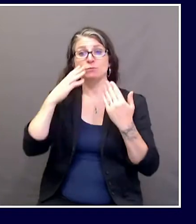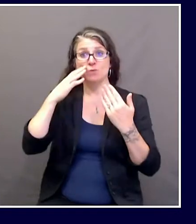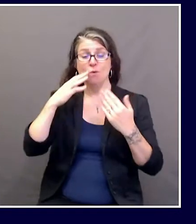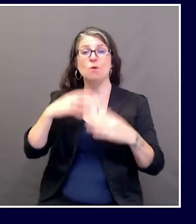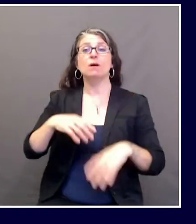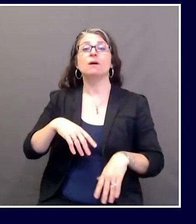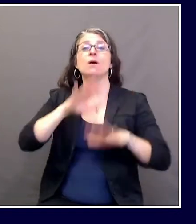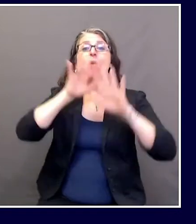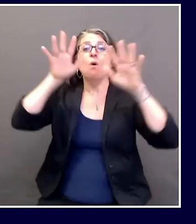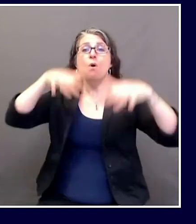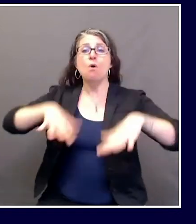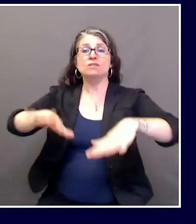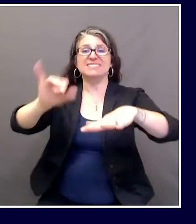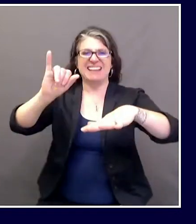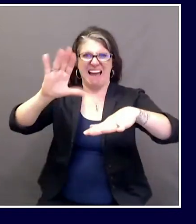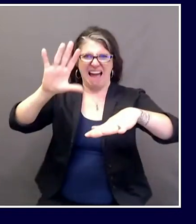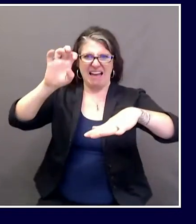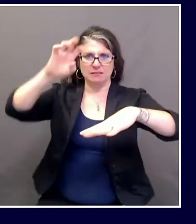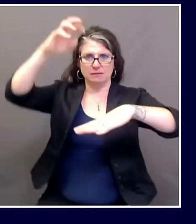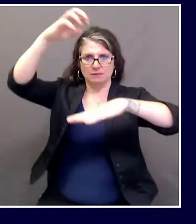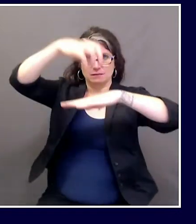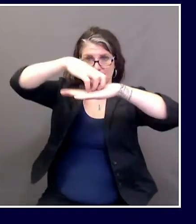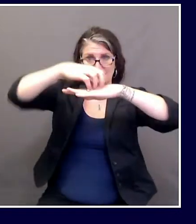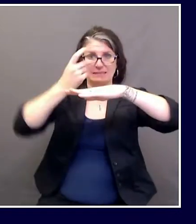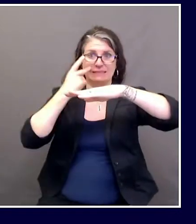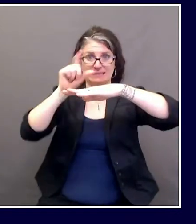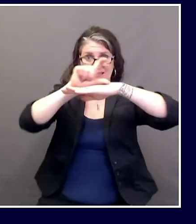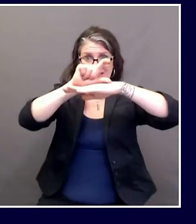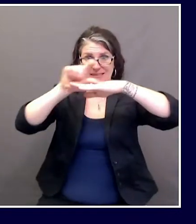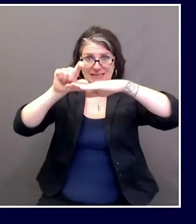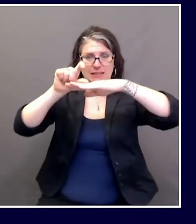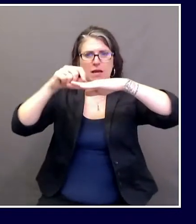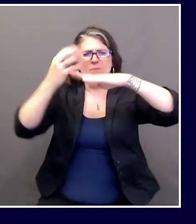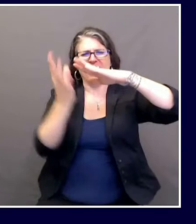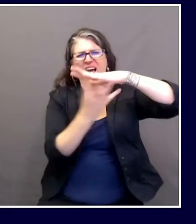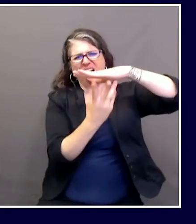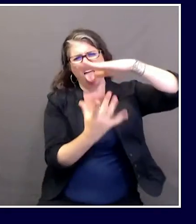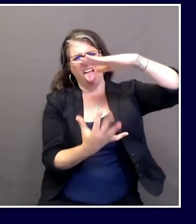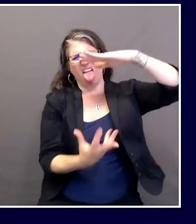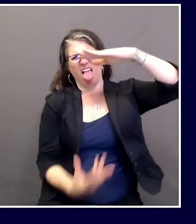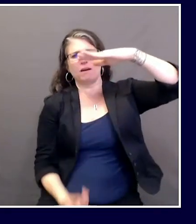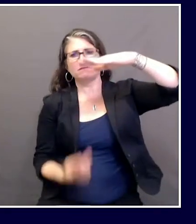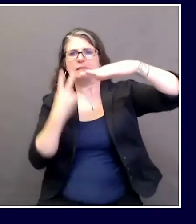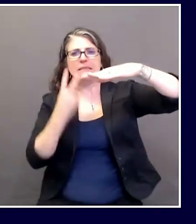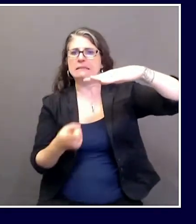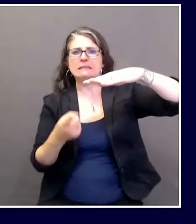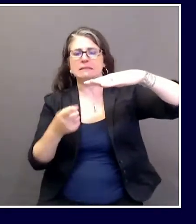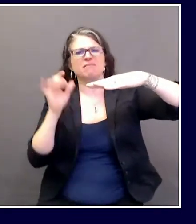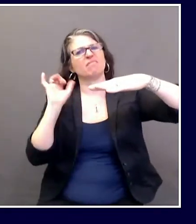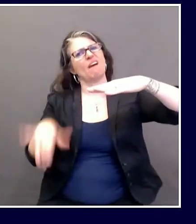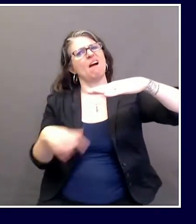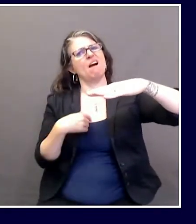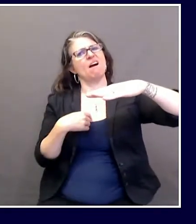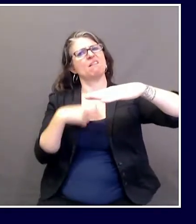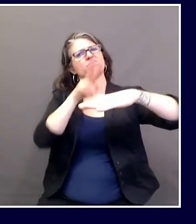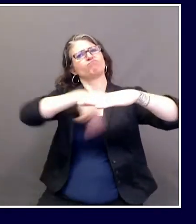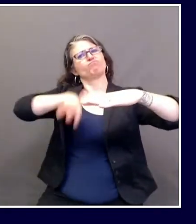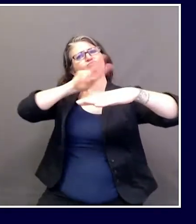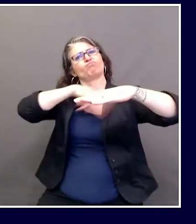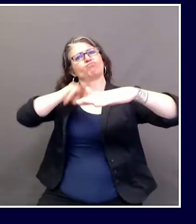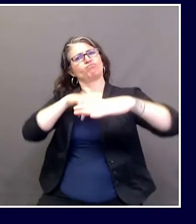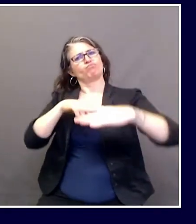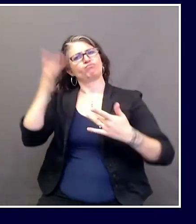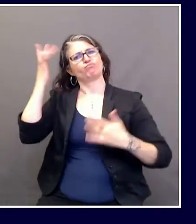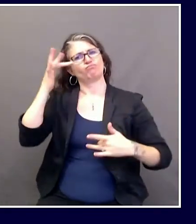that you can build into models that help you predict what that might be. And you look at things like the positivity rate, testing volume,